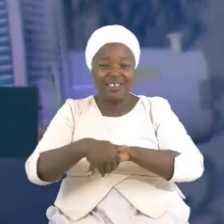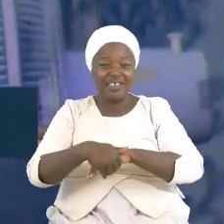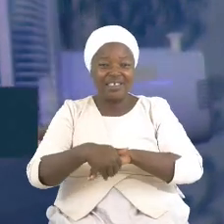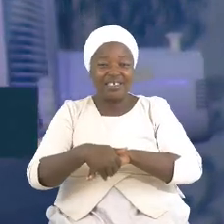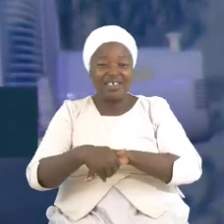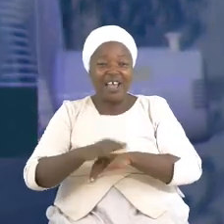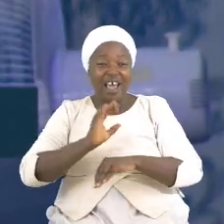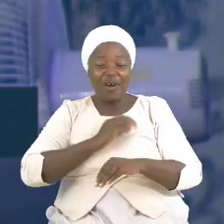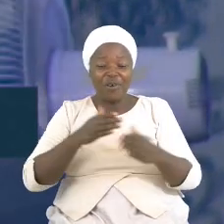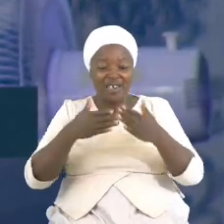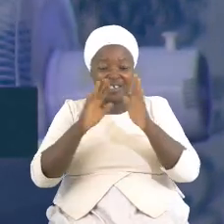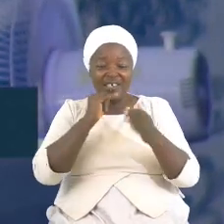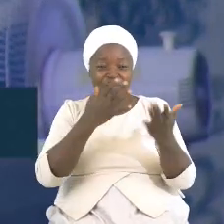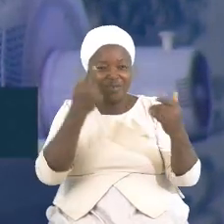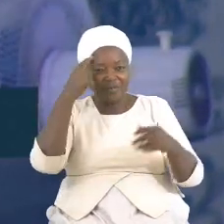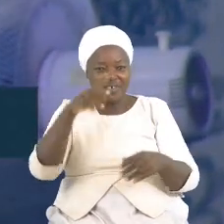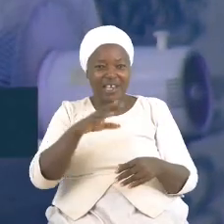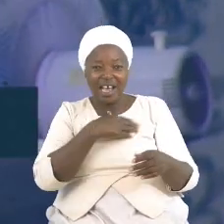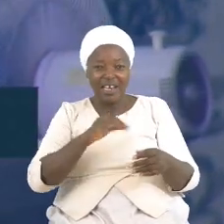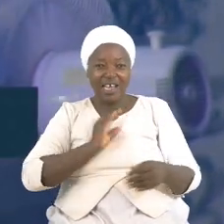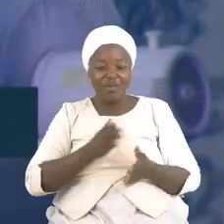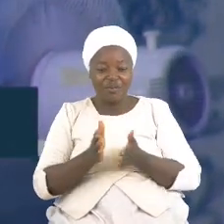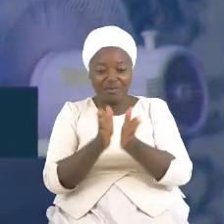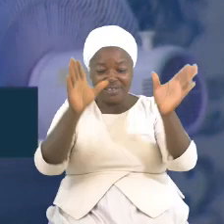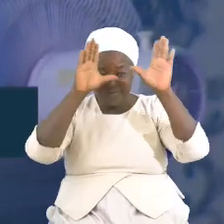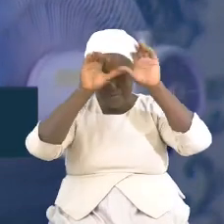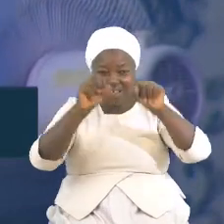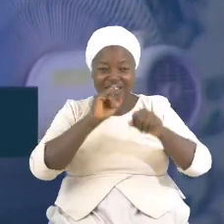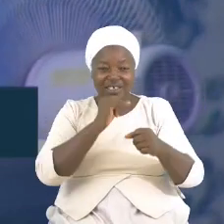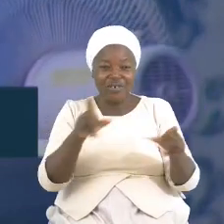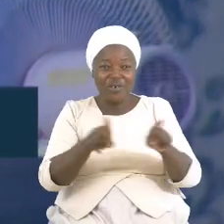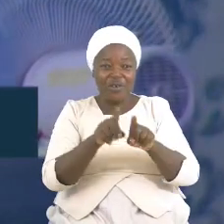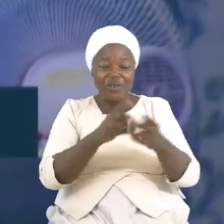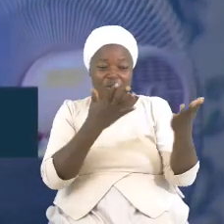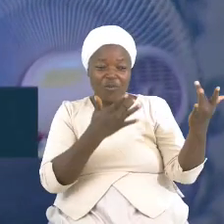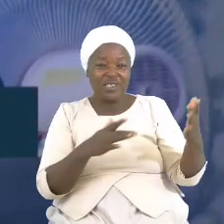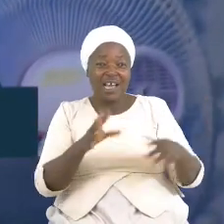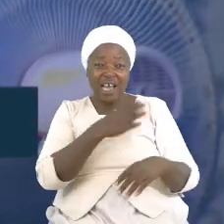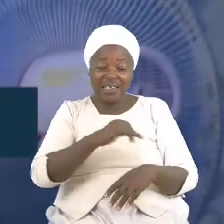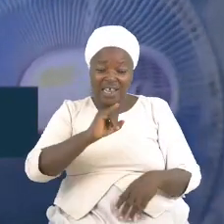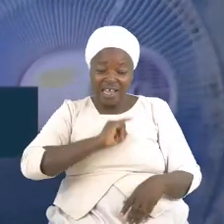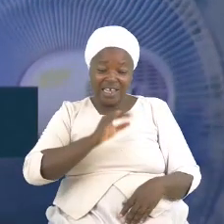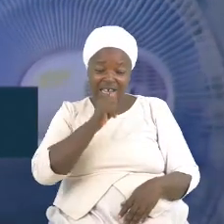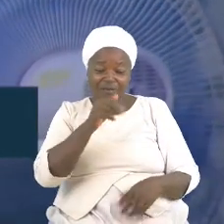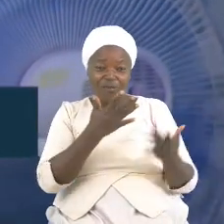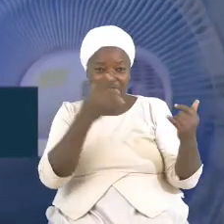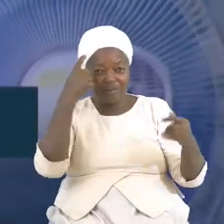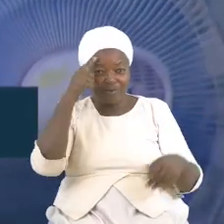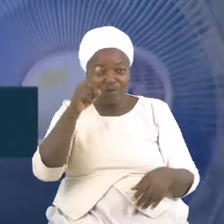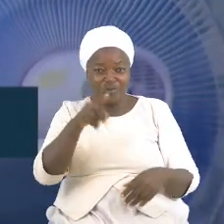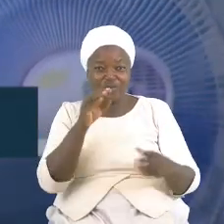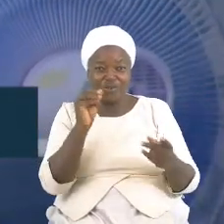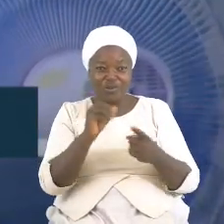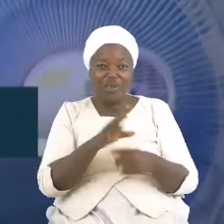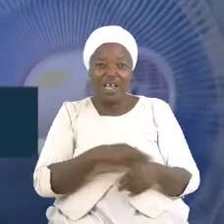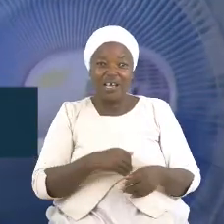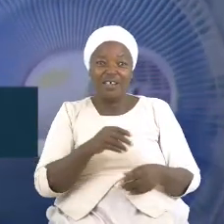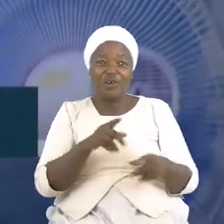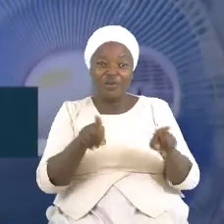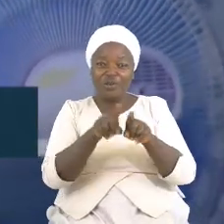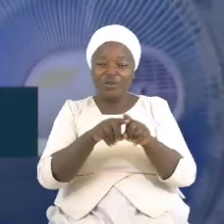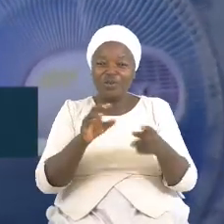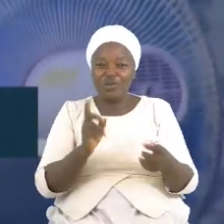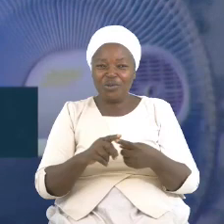And our Father and the Lord, our pastor, is also waiting for that, because he knew you made your promise. So, as you are praying and